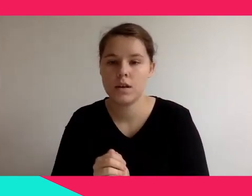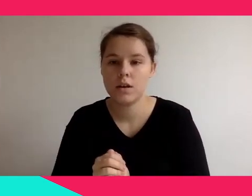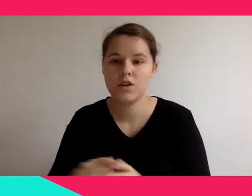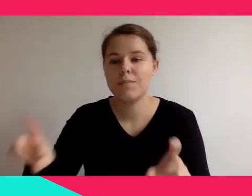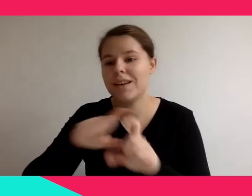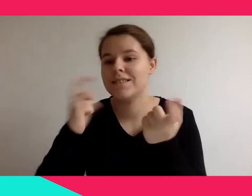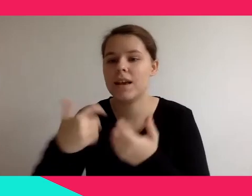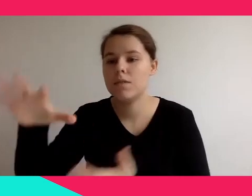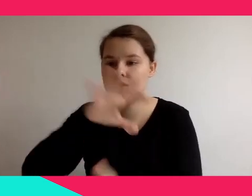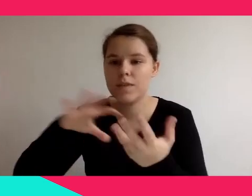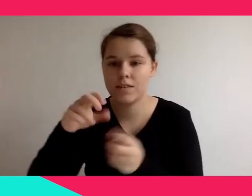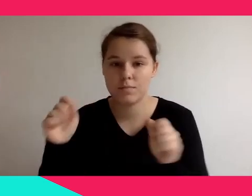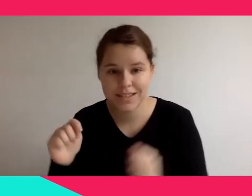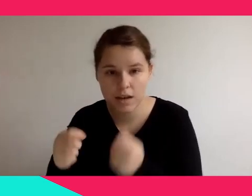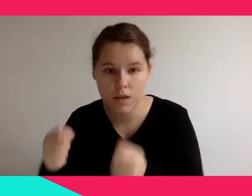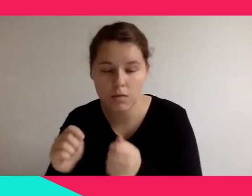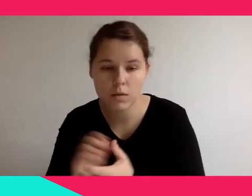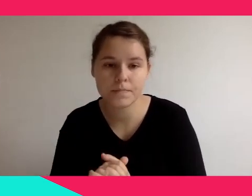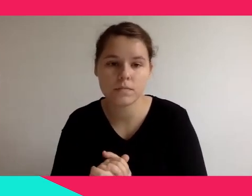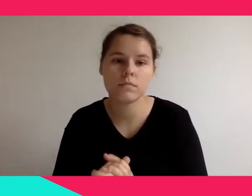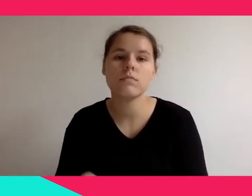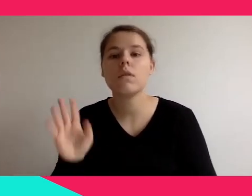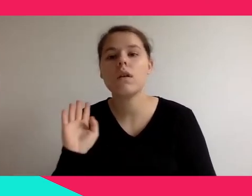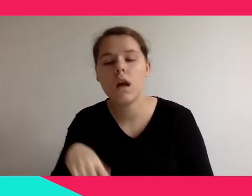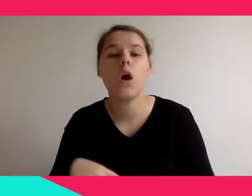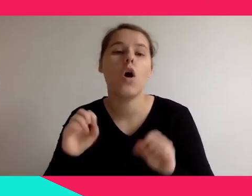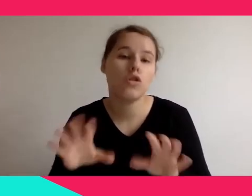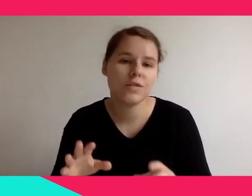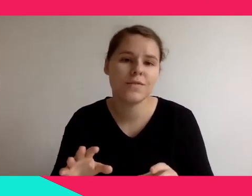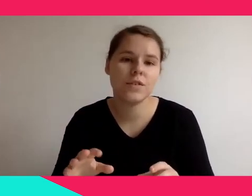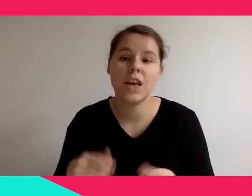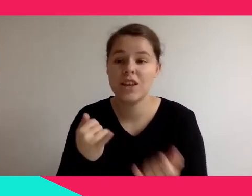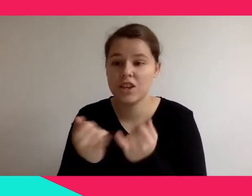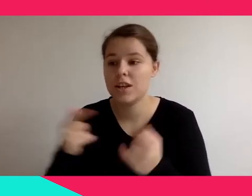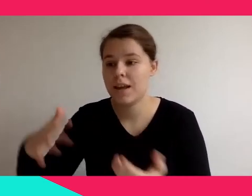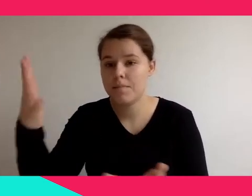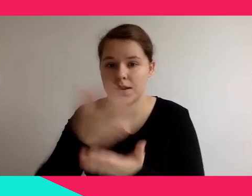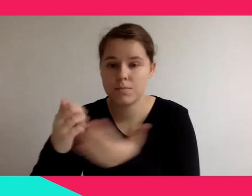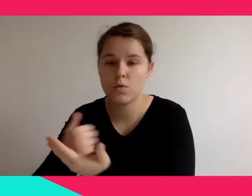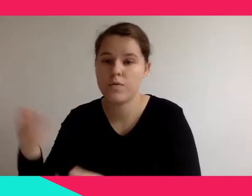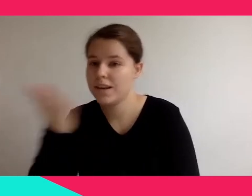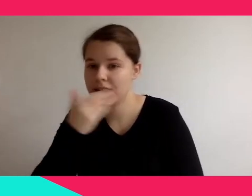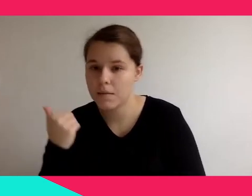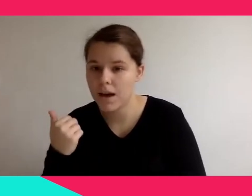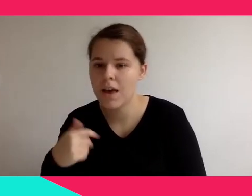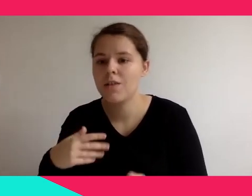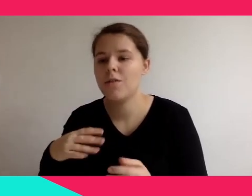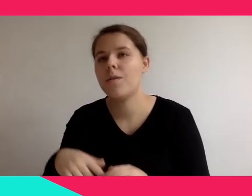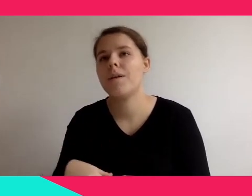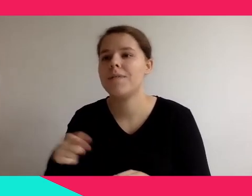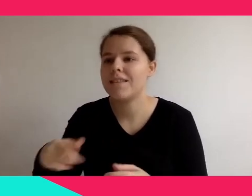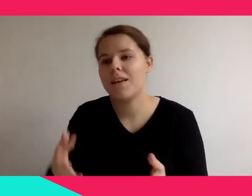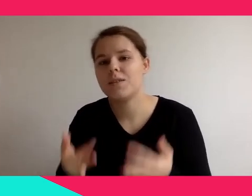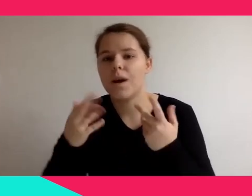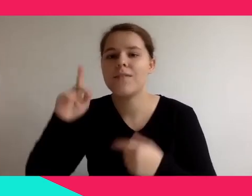digital presence online, but when you want to be a huge digital museum, you have to put time and money